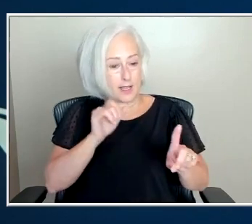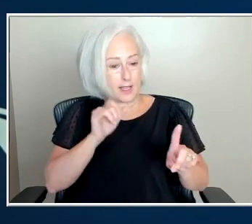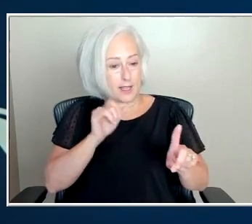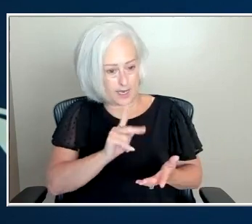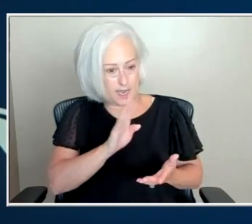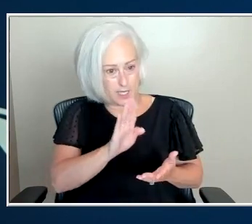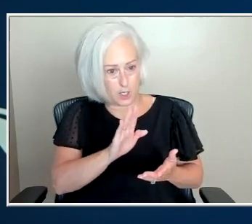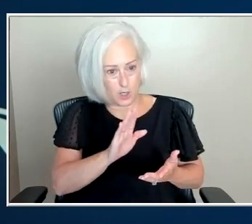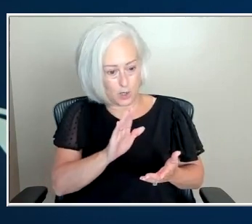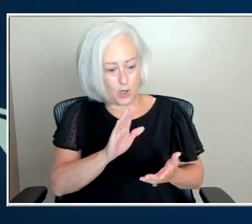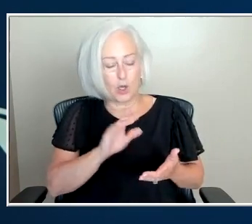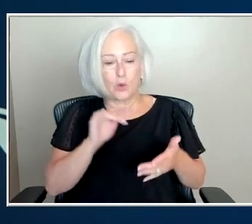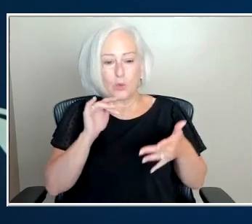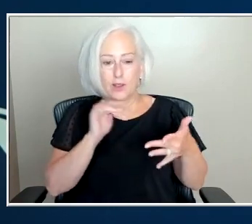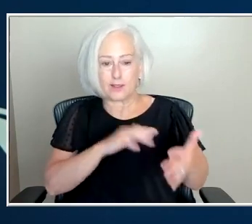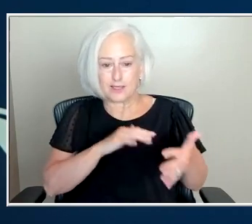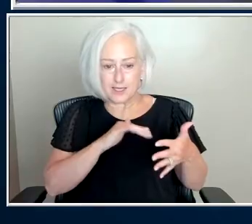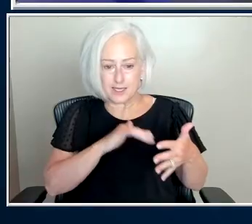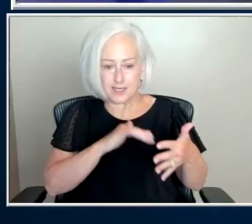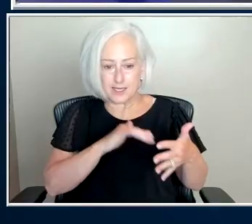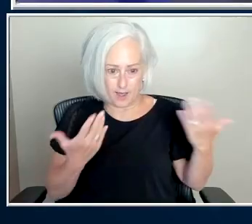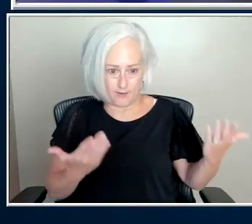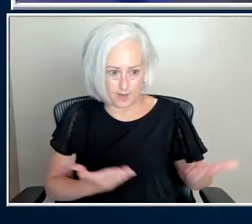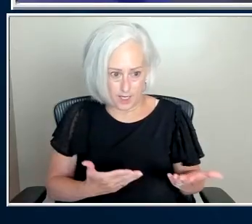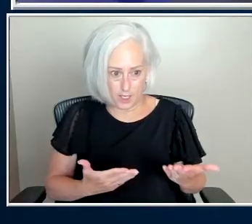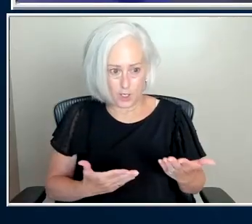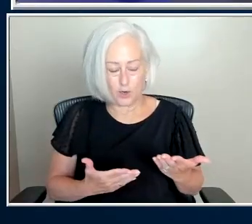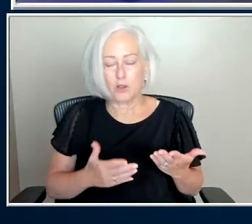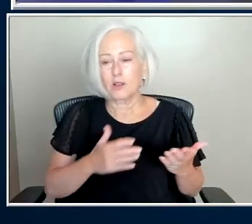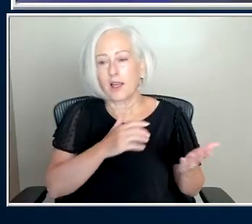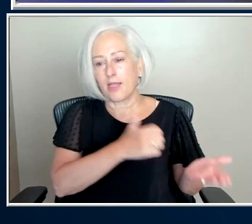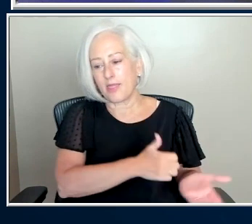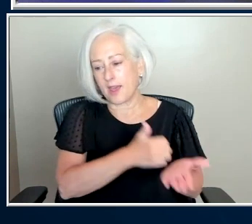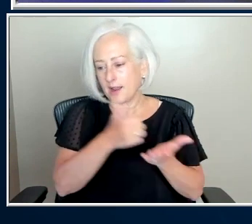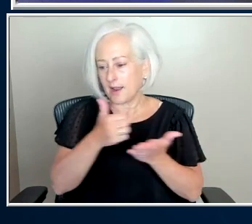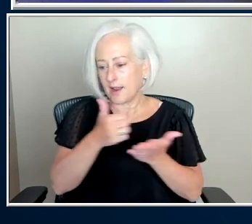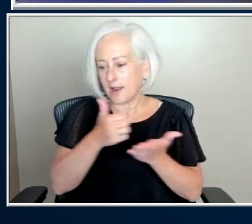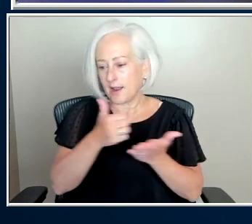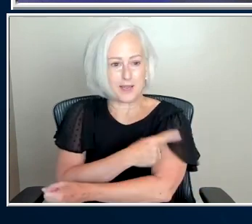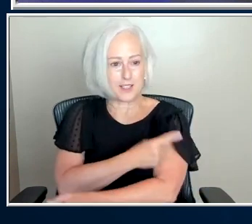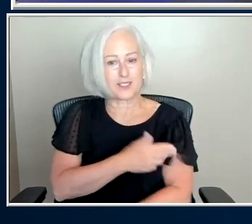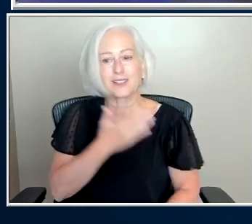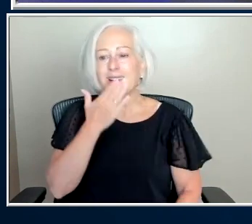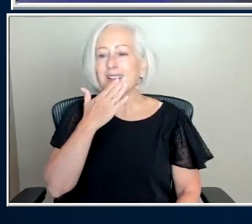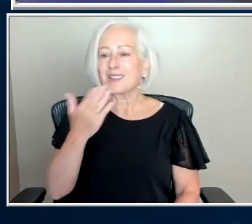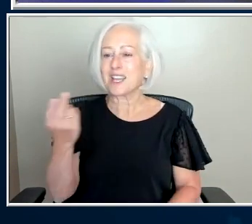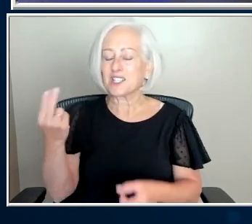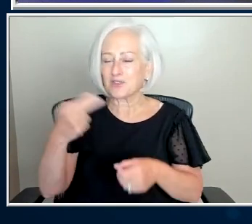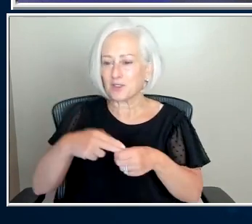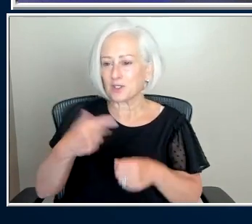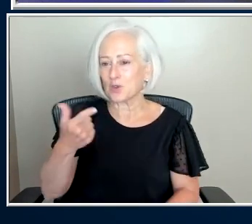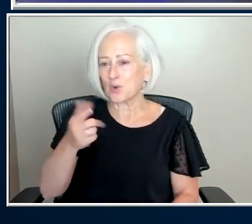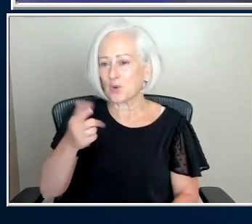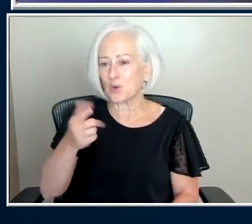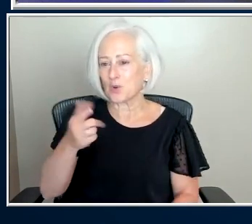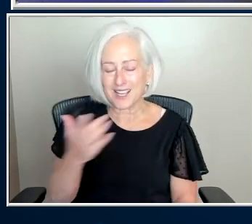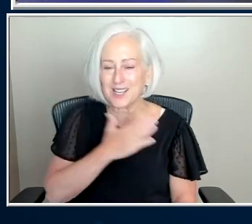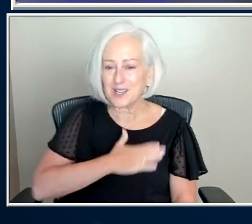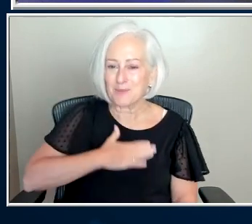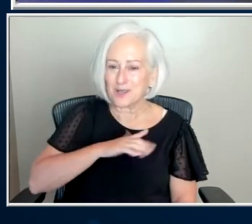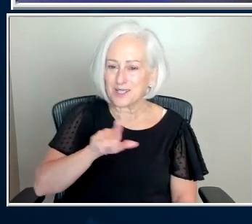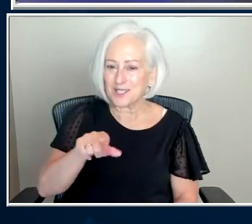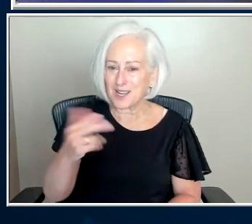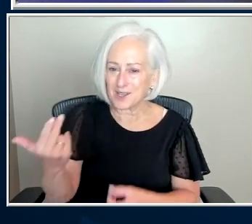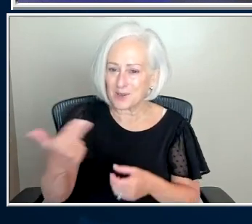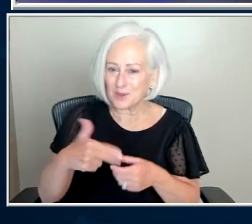of course having the support of our patients. Greg, thank you so much for joining us from afar today. We appreciate you being with us.